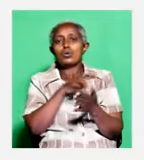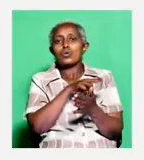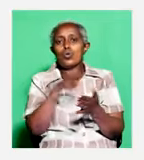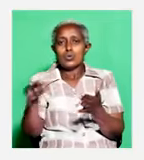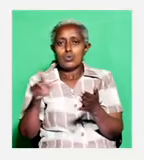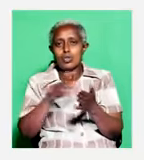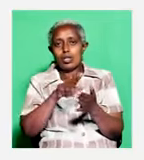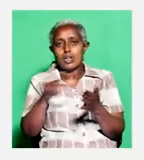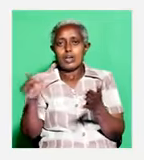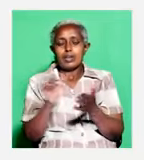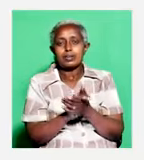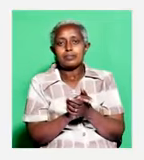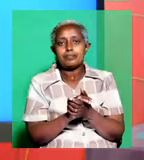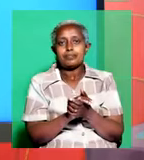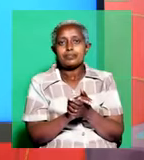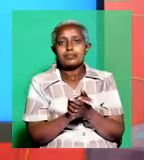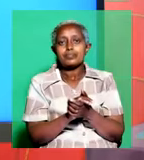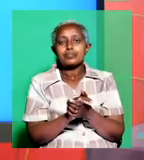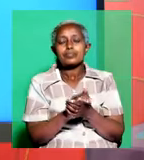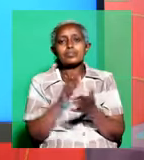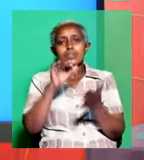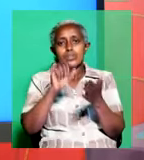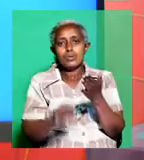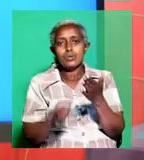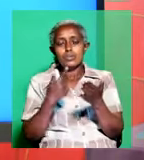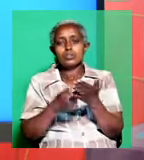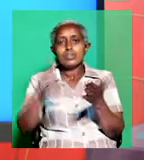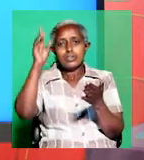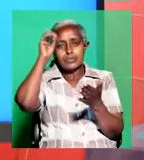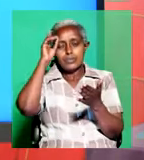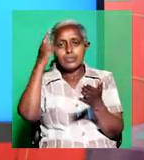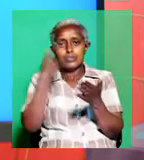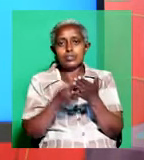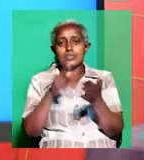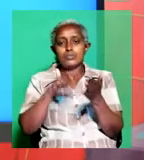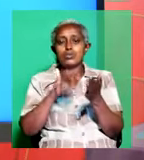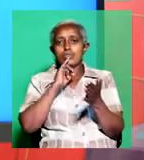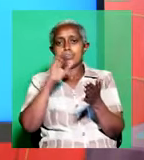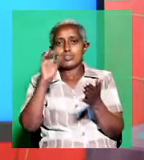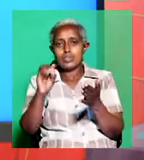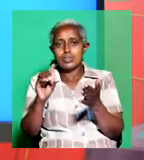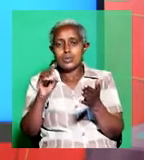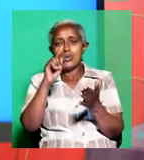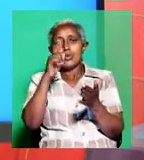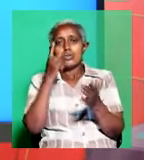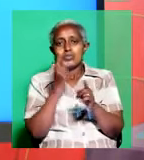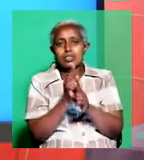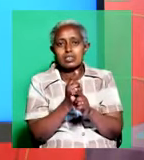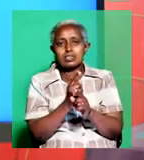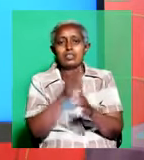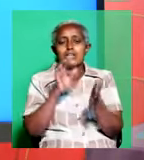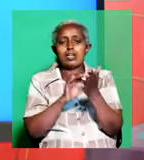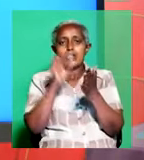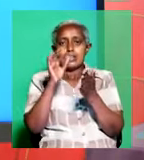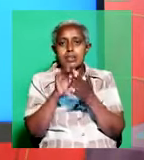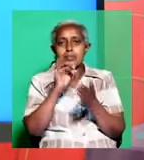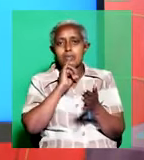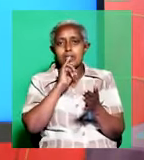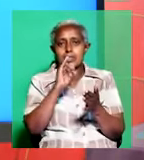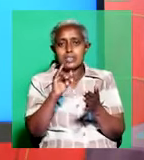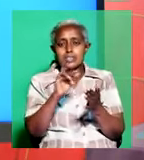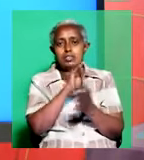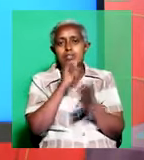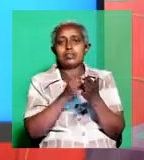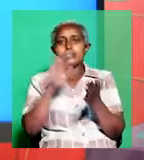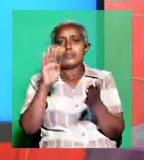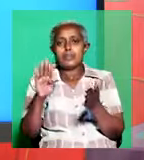line. So the derivative at this point it is 0. So one of the critical number